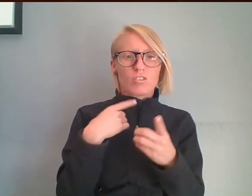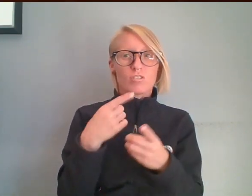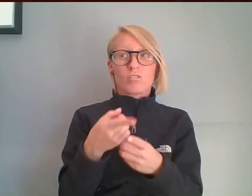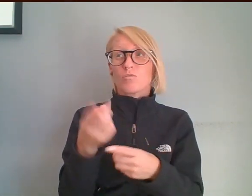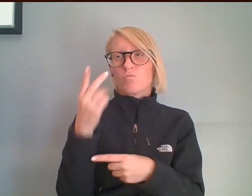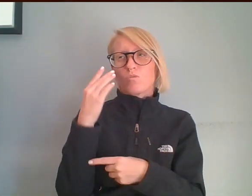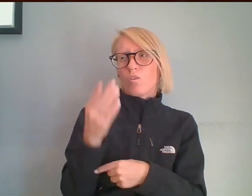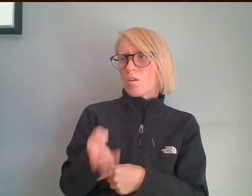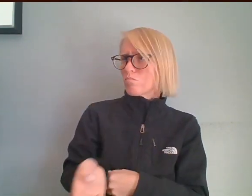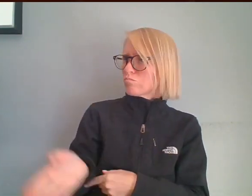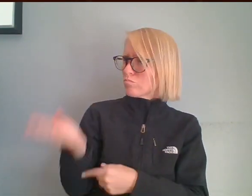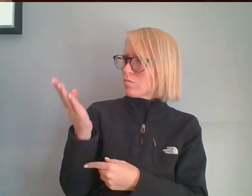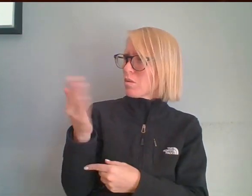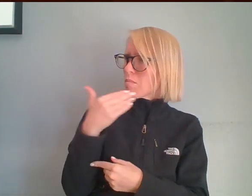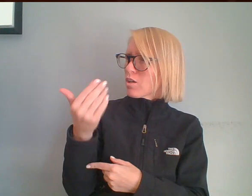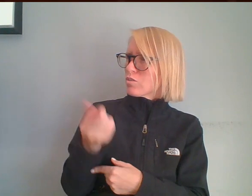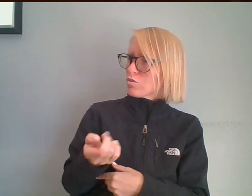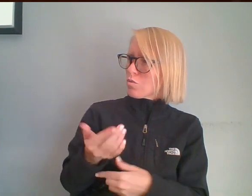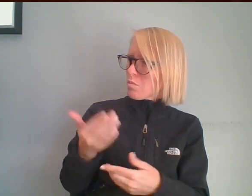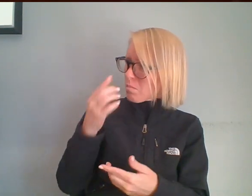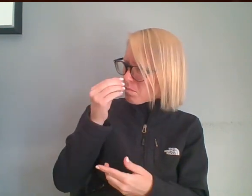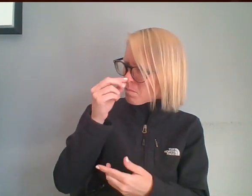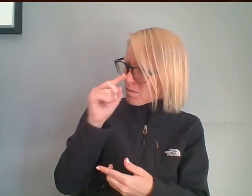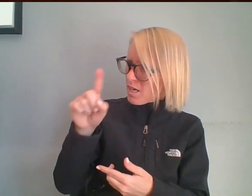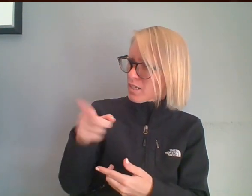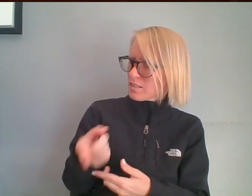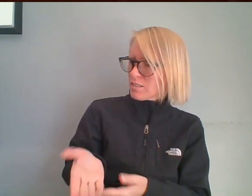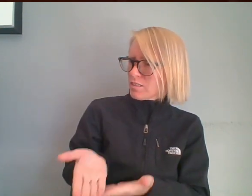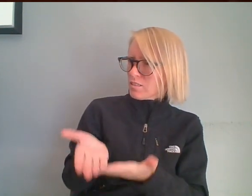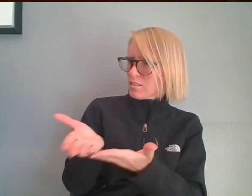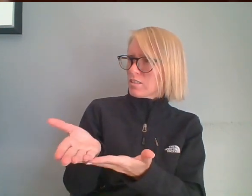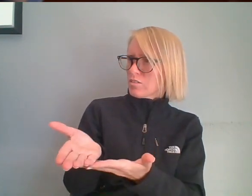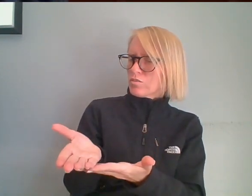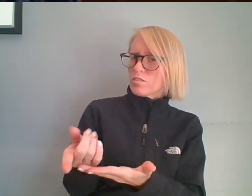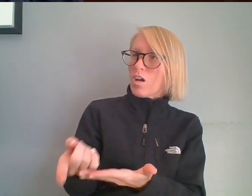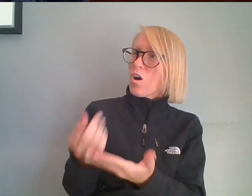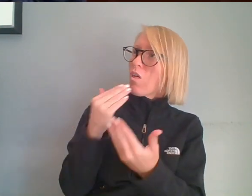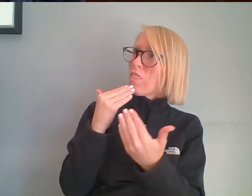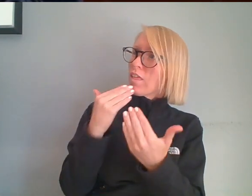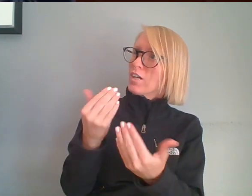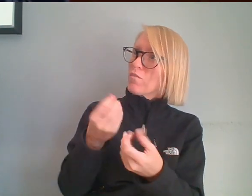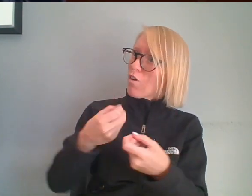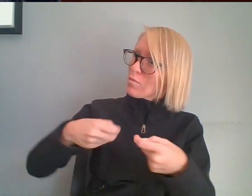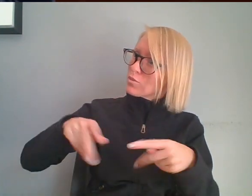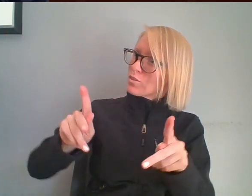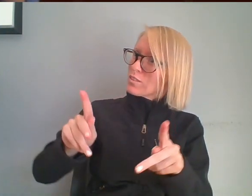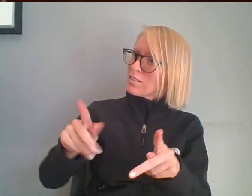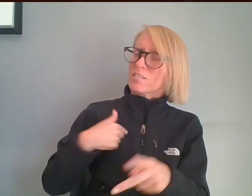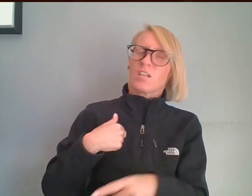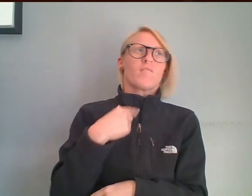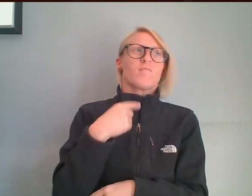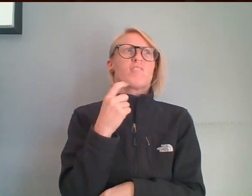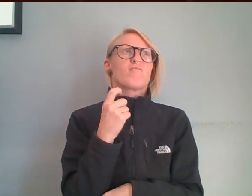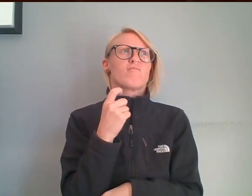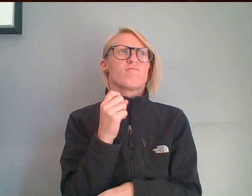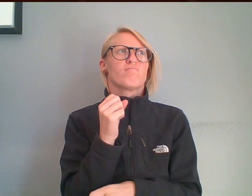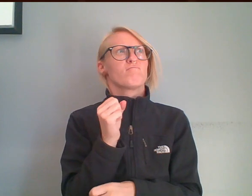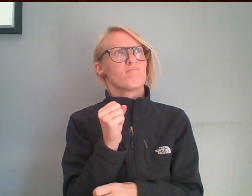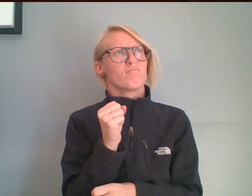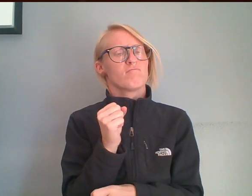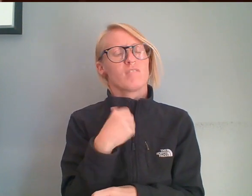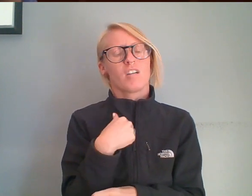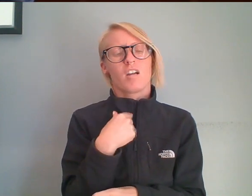you mind introducing him? You say, great, thank you for the opportunity, rather than, right? I better get this